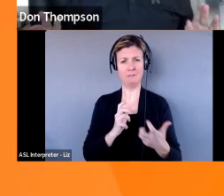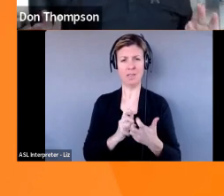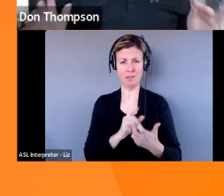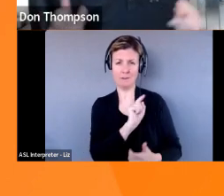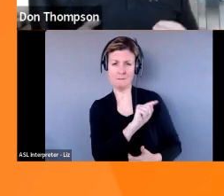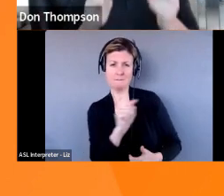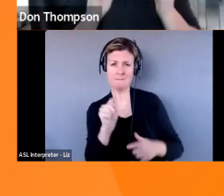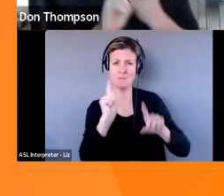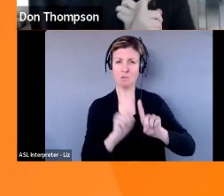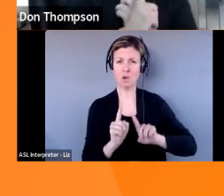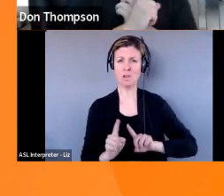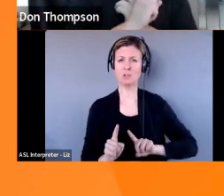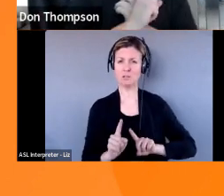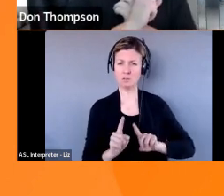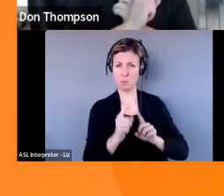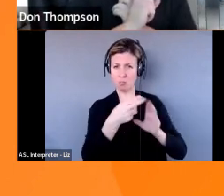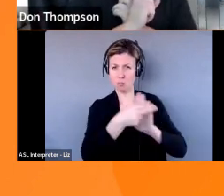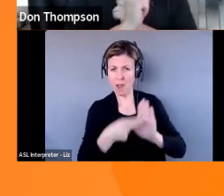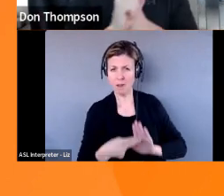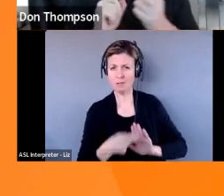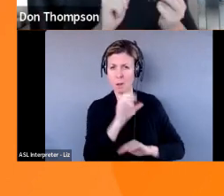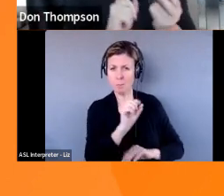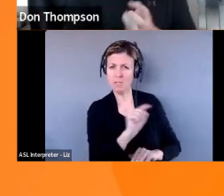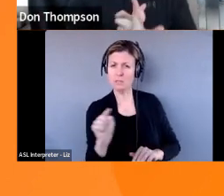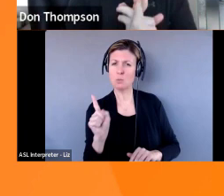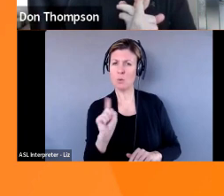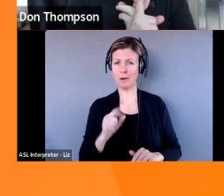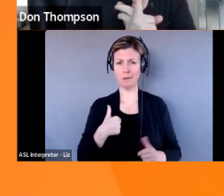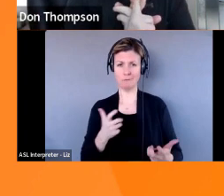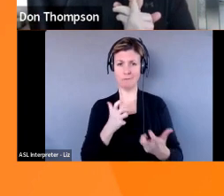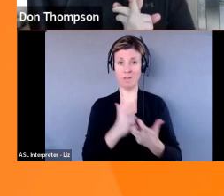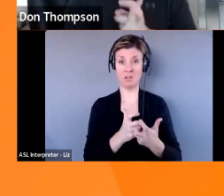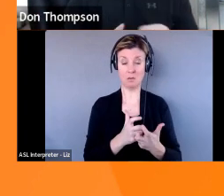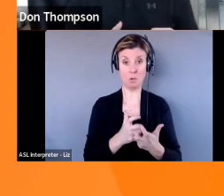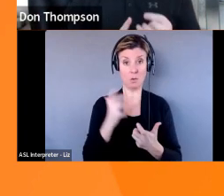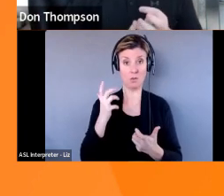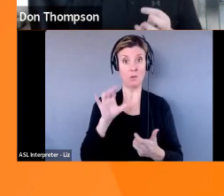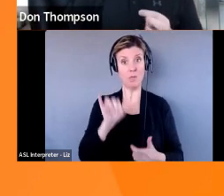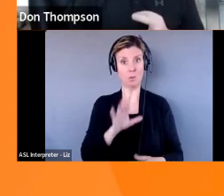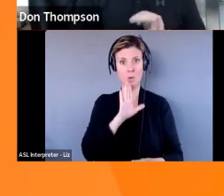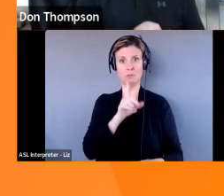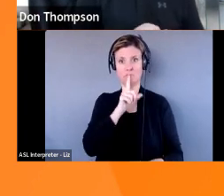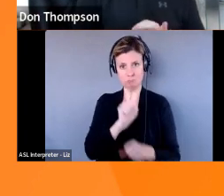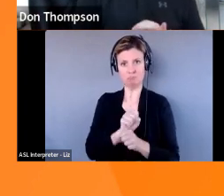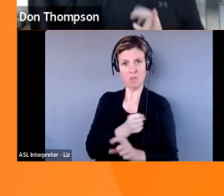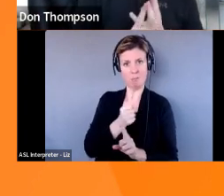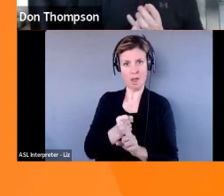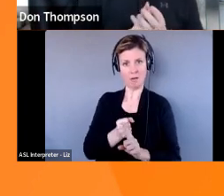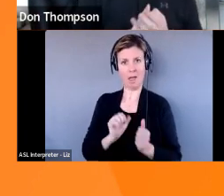everything for the imagery that I'm going to use, maybe the videos that I'll shoot. Okay. Even the way I'll write